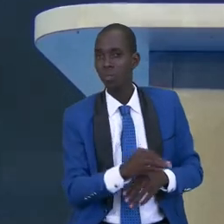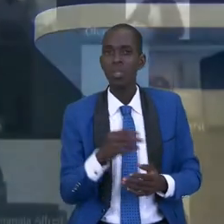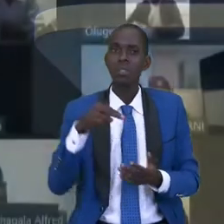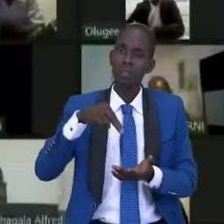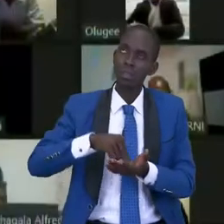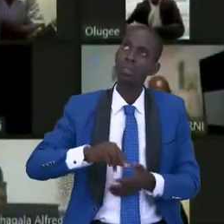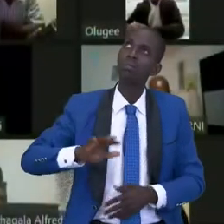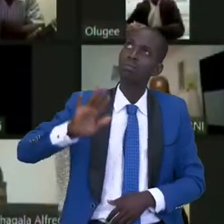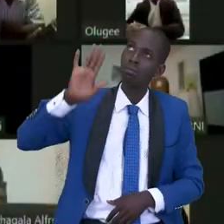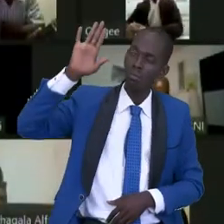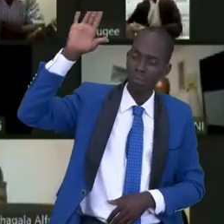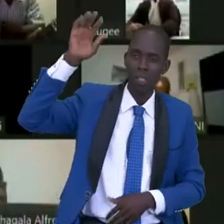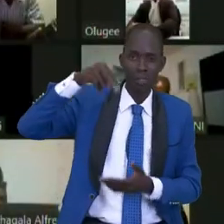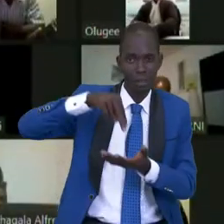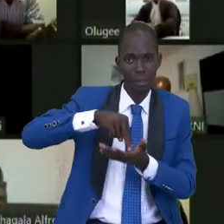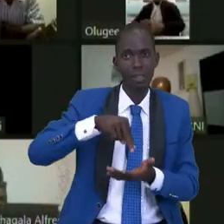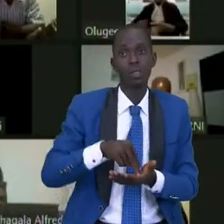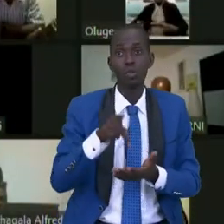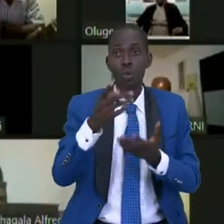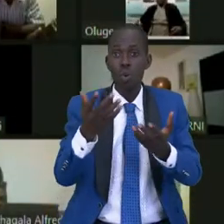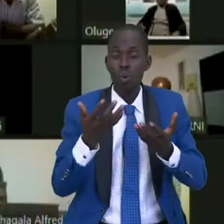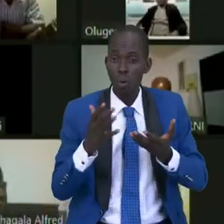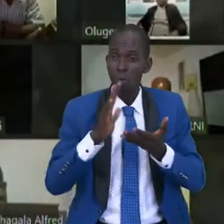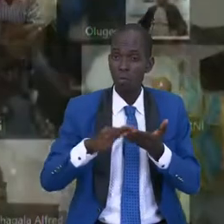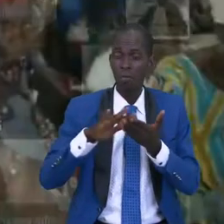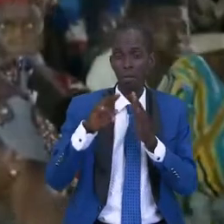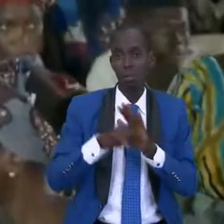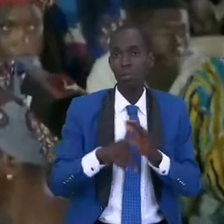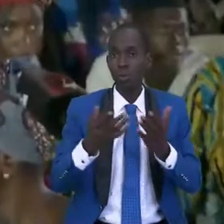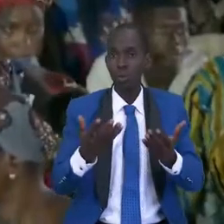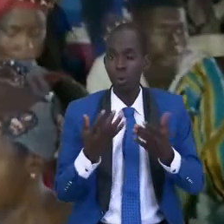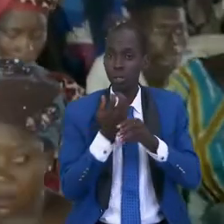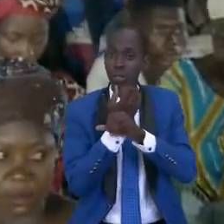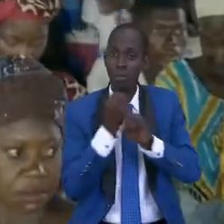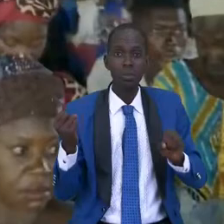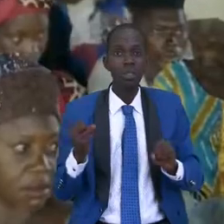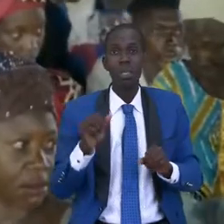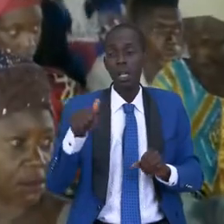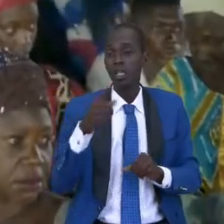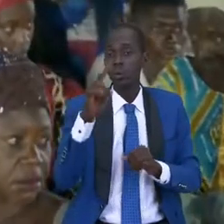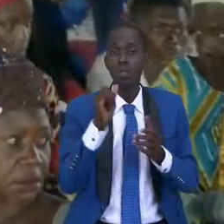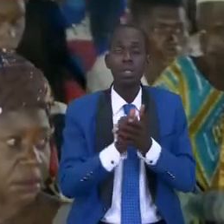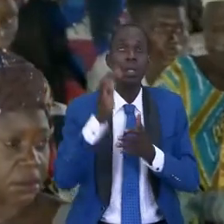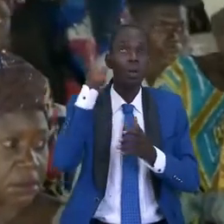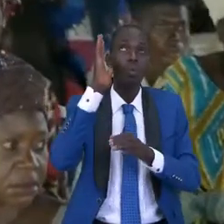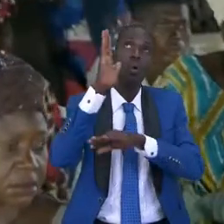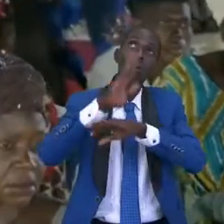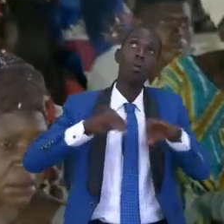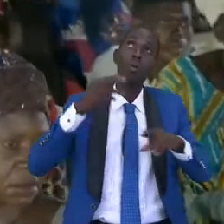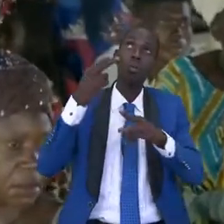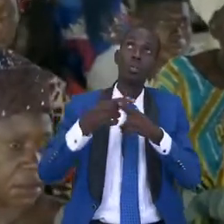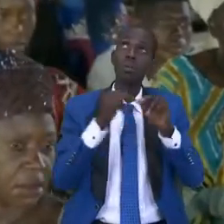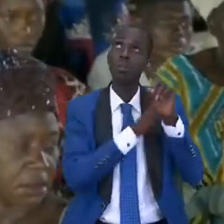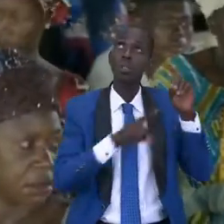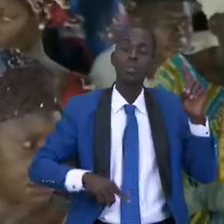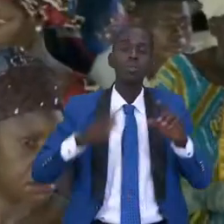up right there. You want forgiveness, you want salvation. Whosoever shall call on the name of the Lord shall